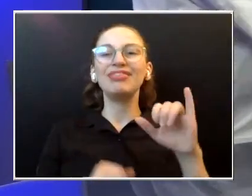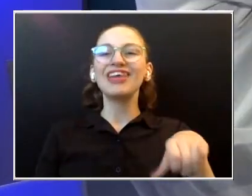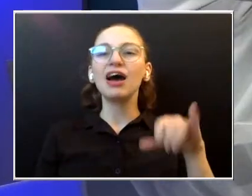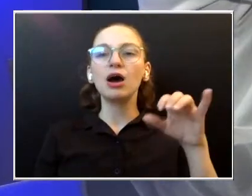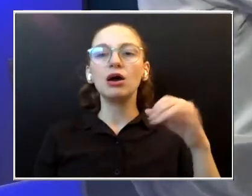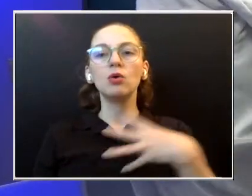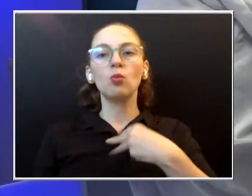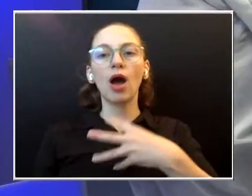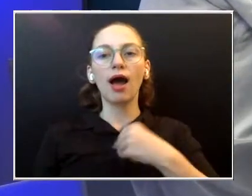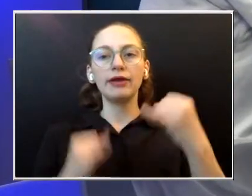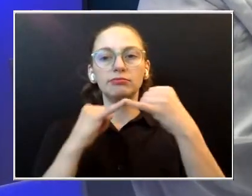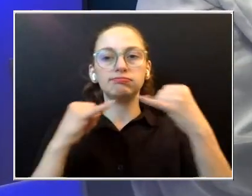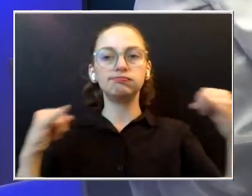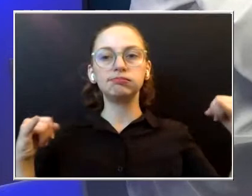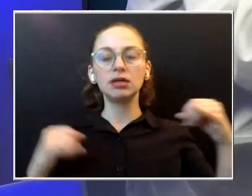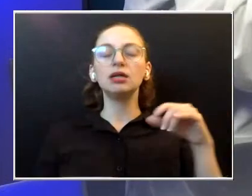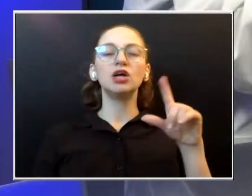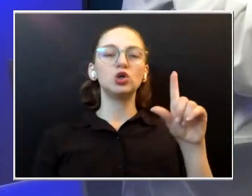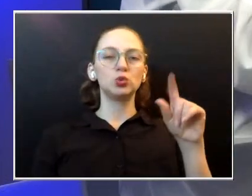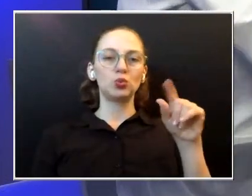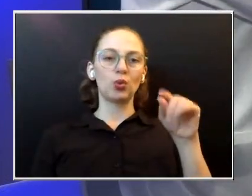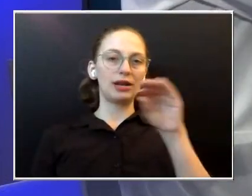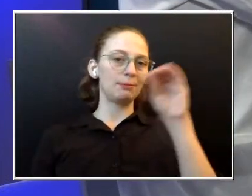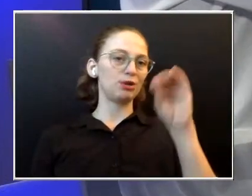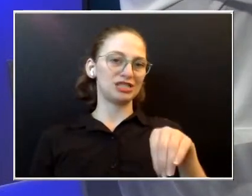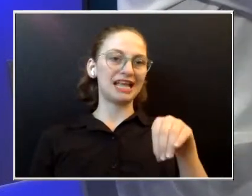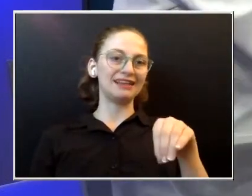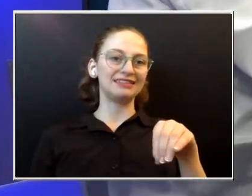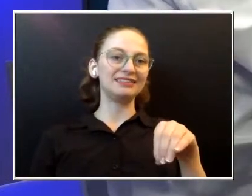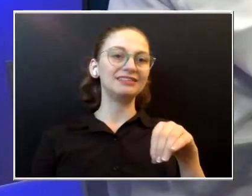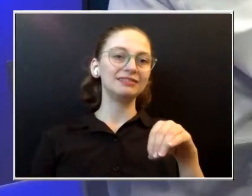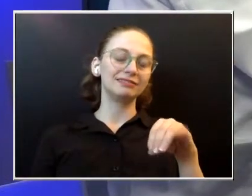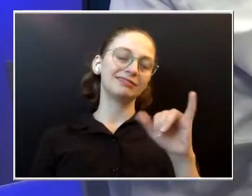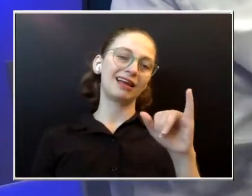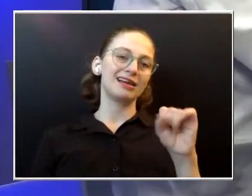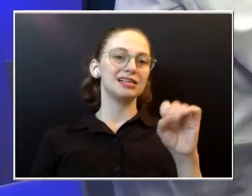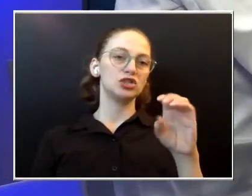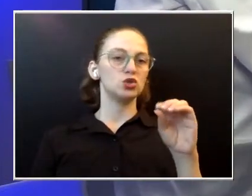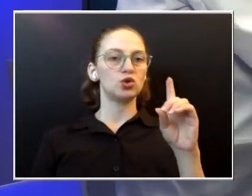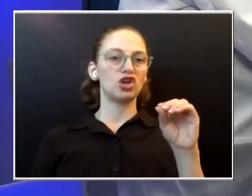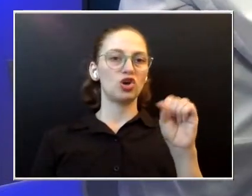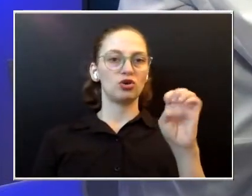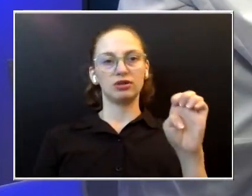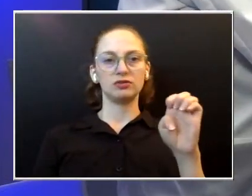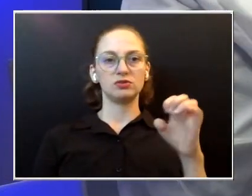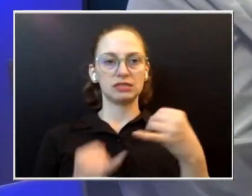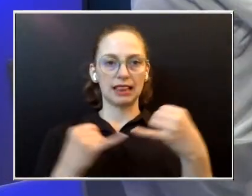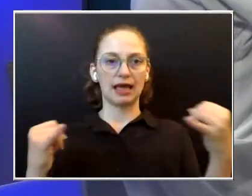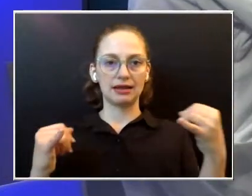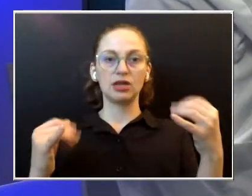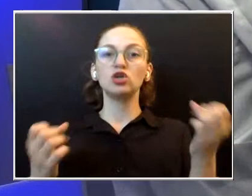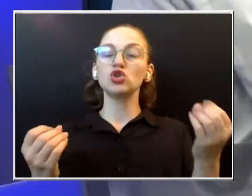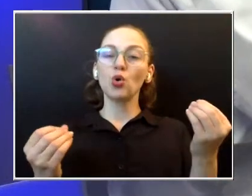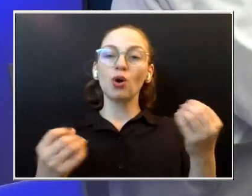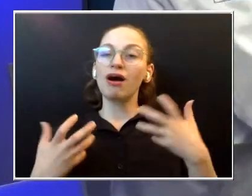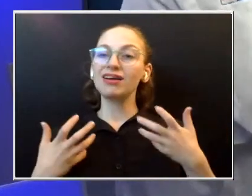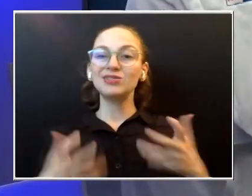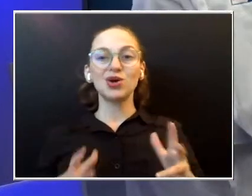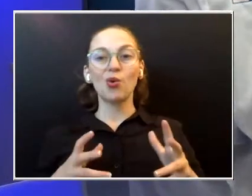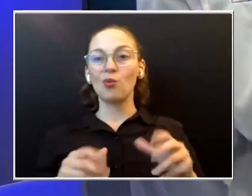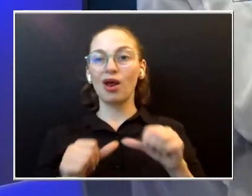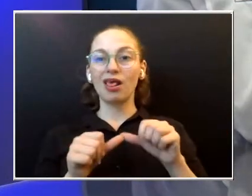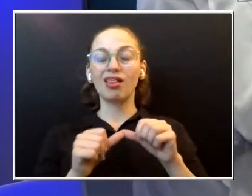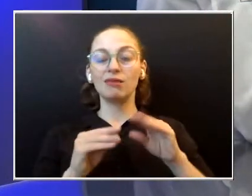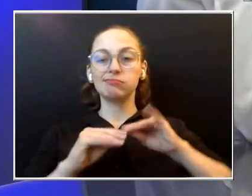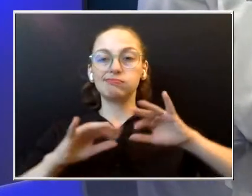getting 20% or above. I want to really limit that low dose spray to all of the tissues that don't need to be radiated because of her risk of secondary cancer. What's the fuchsia